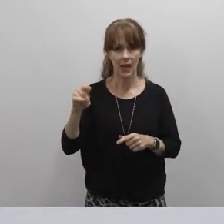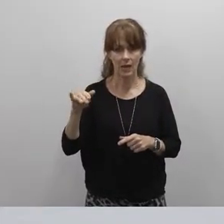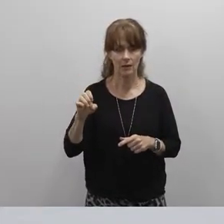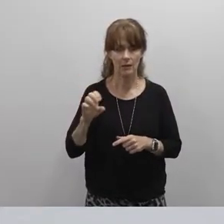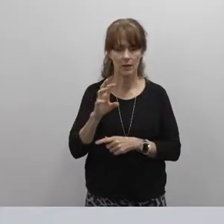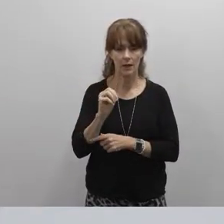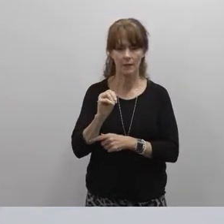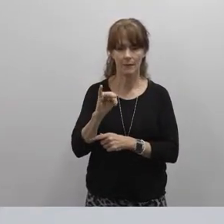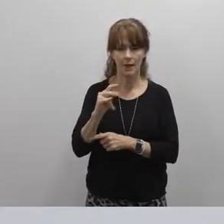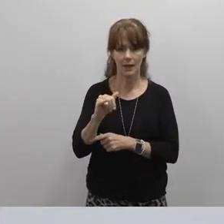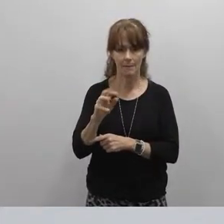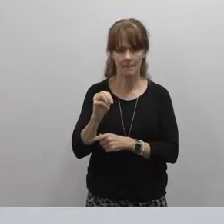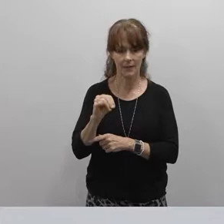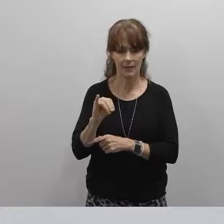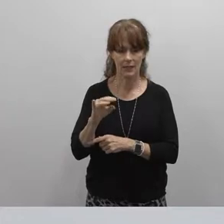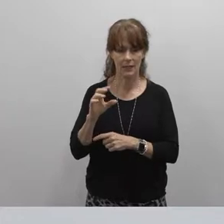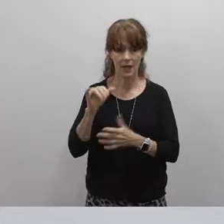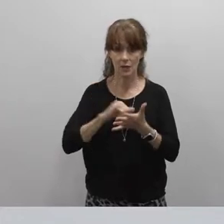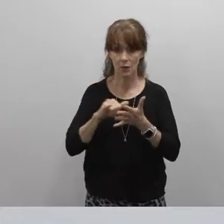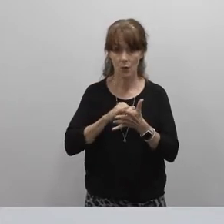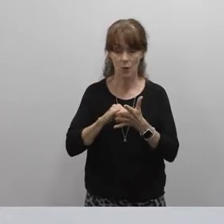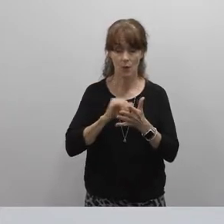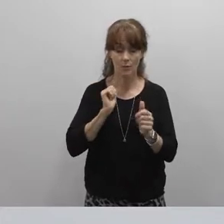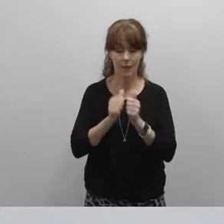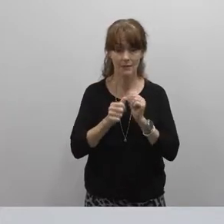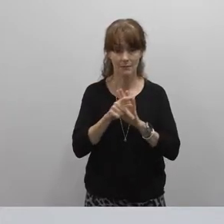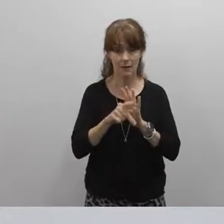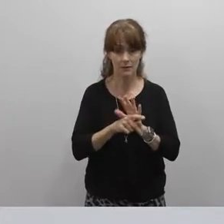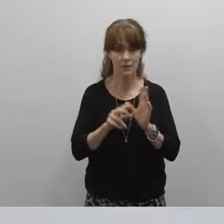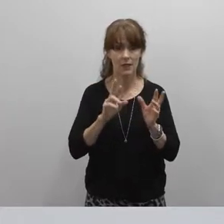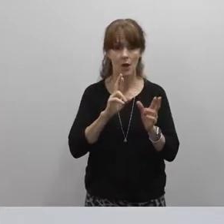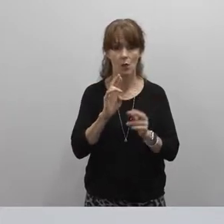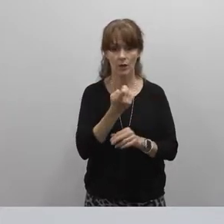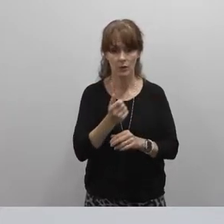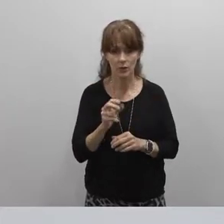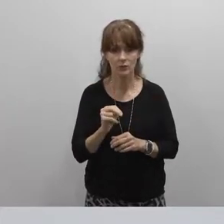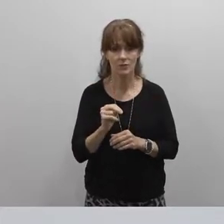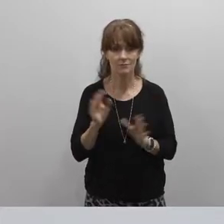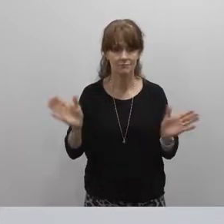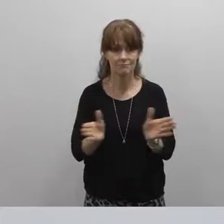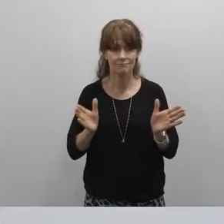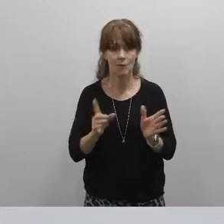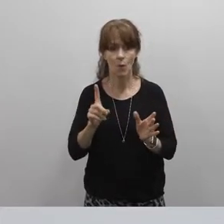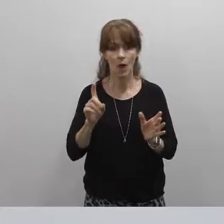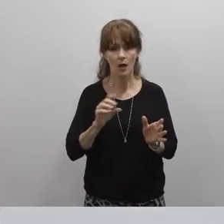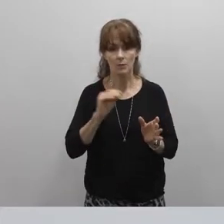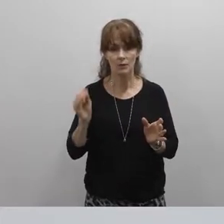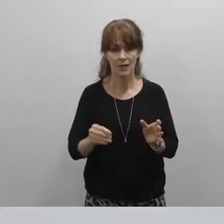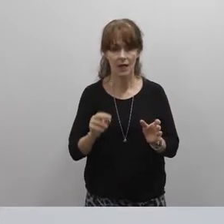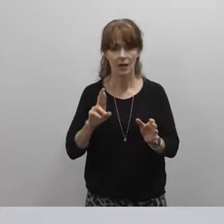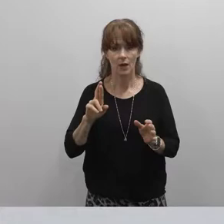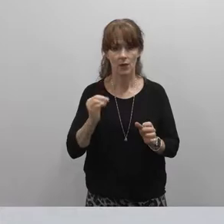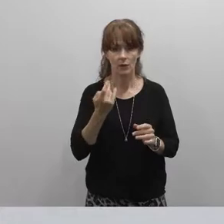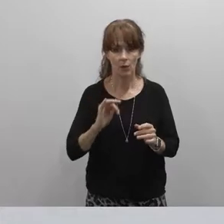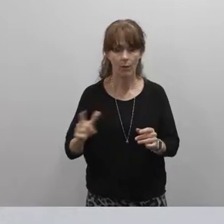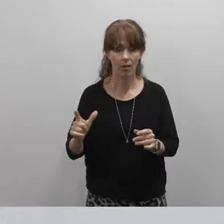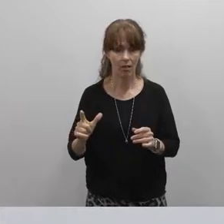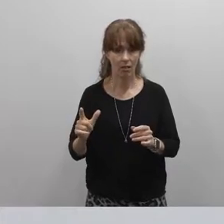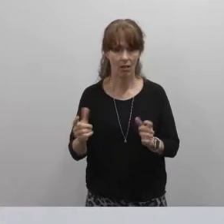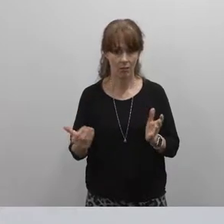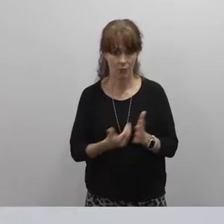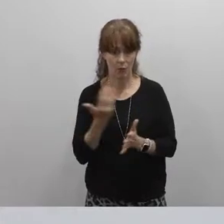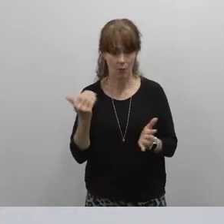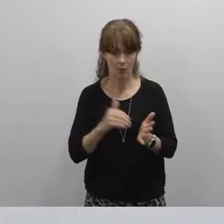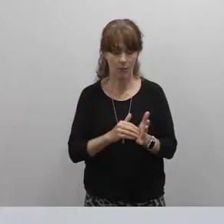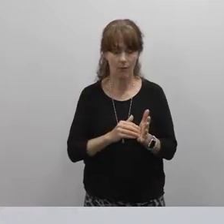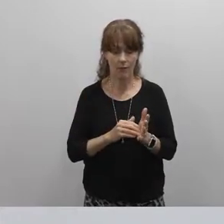Miami-Dade, Oakland, and many more passing similar policies and resolutions and already accelerating towards 100% renewable energy, we know this type of transition is